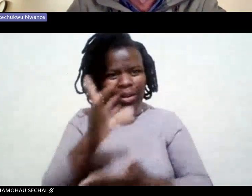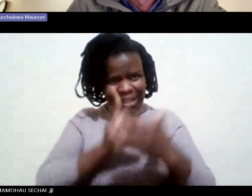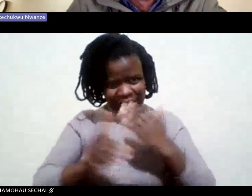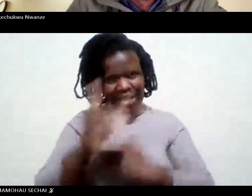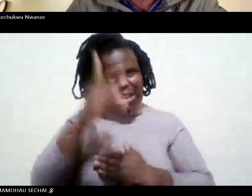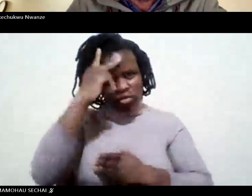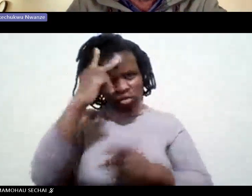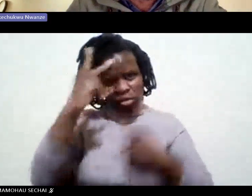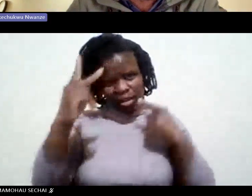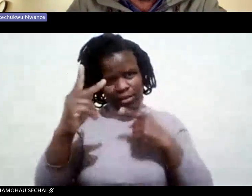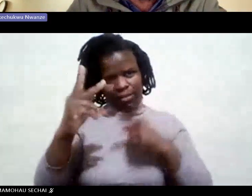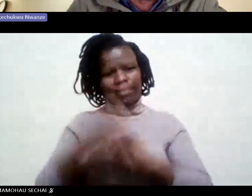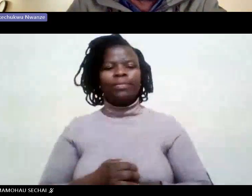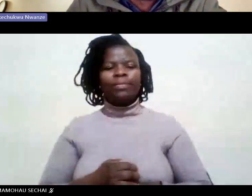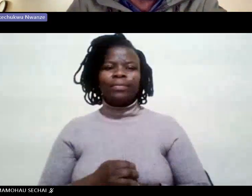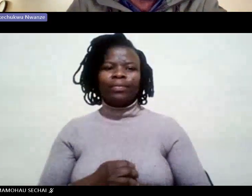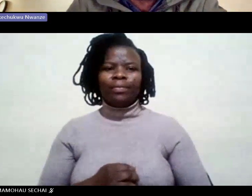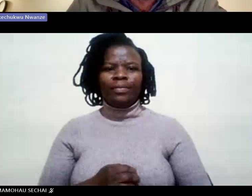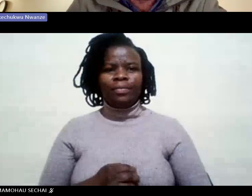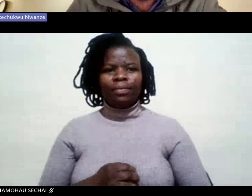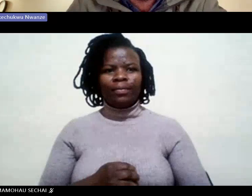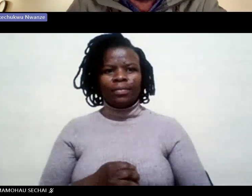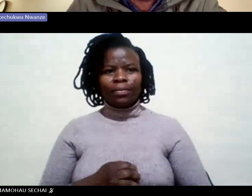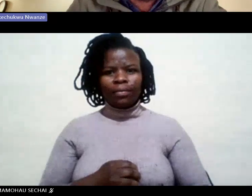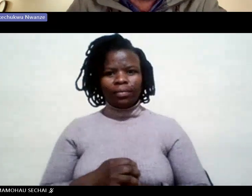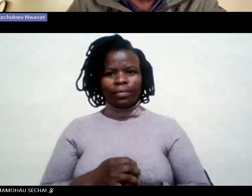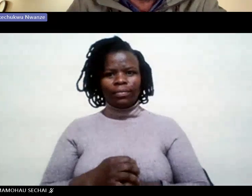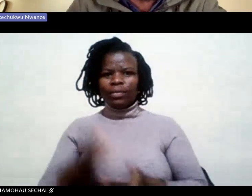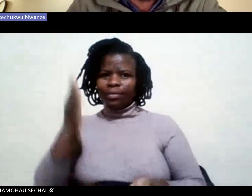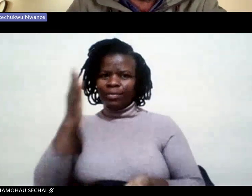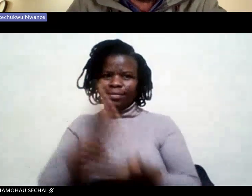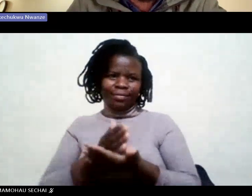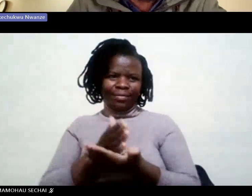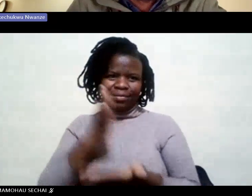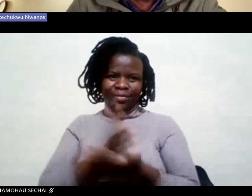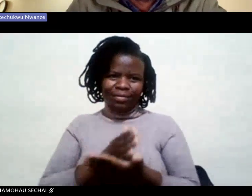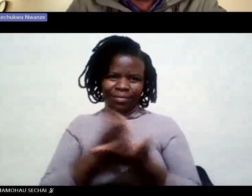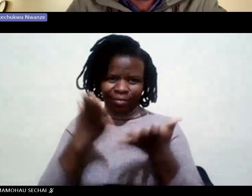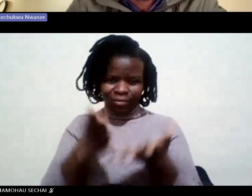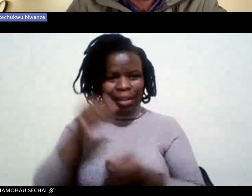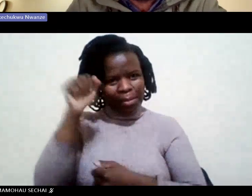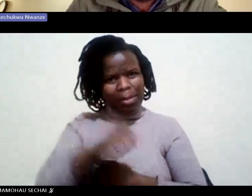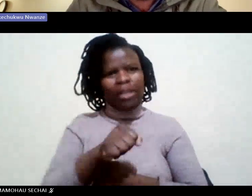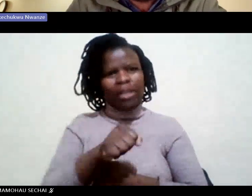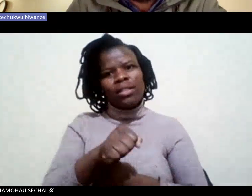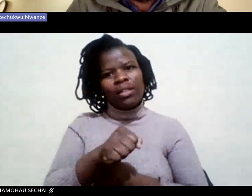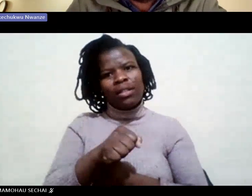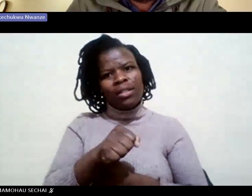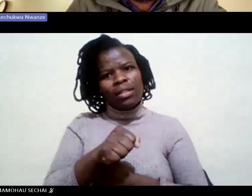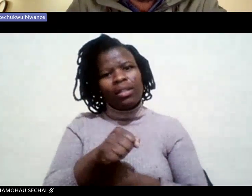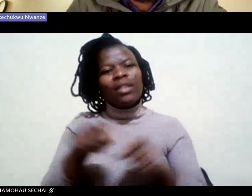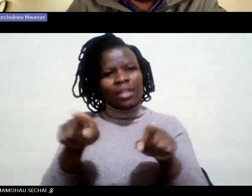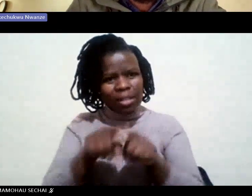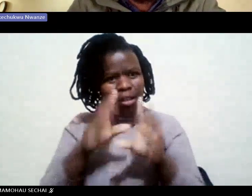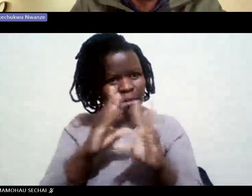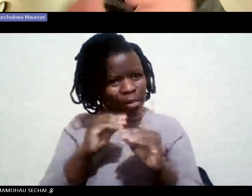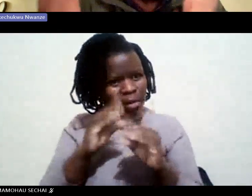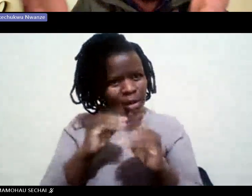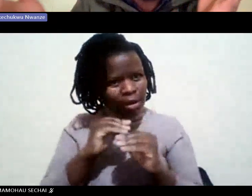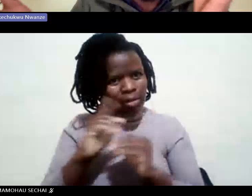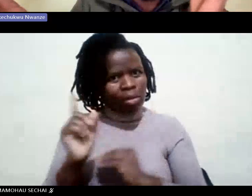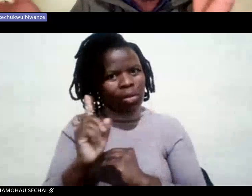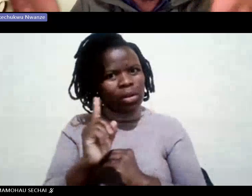yeah. Definitely. They need to be considered, but like we said, you know, and that's what Amani is saying and what Unati is